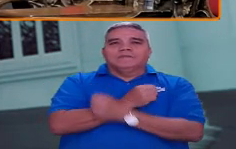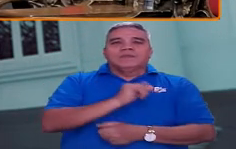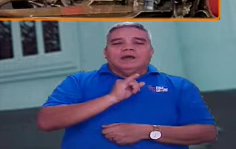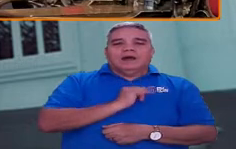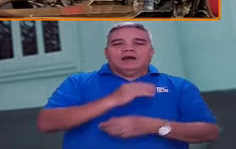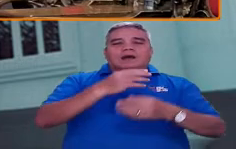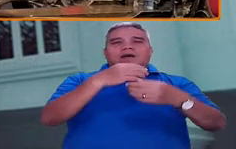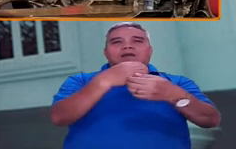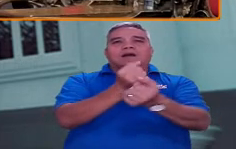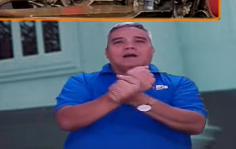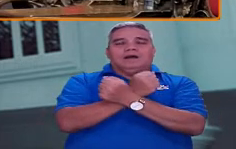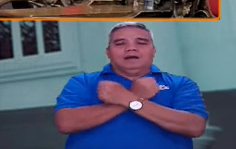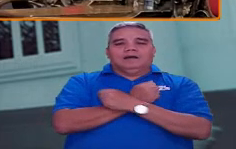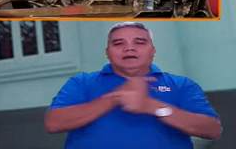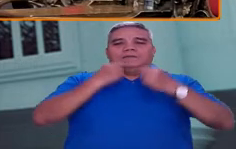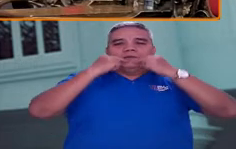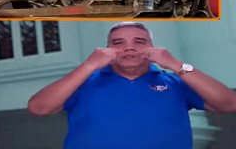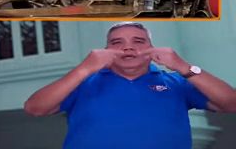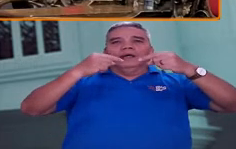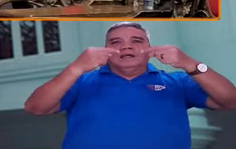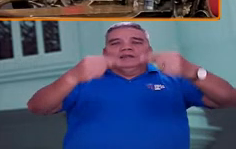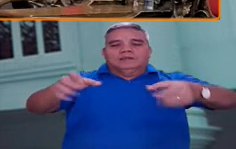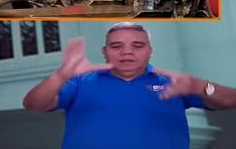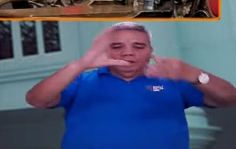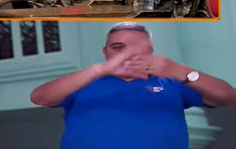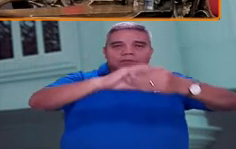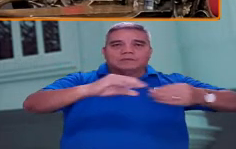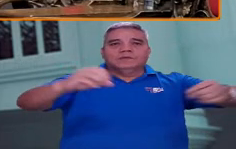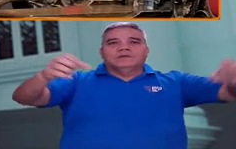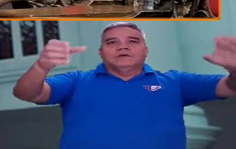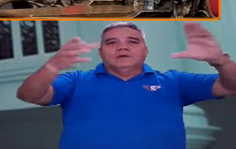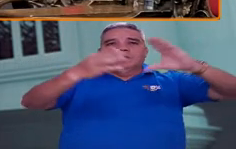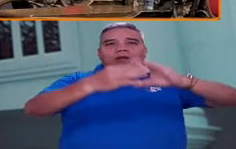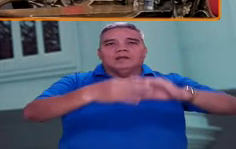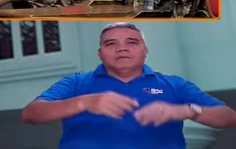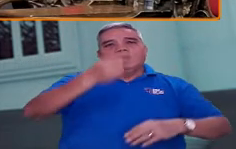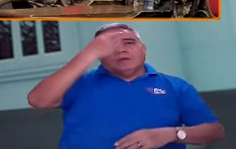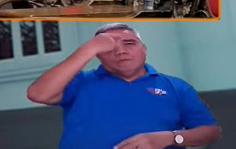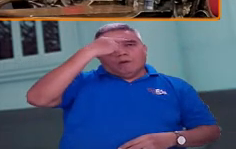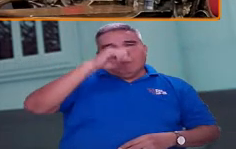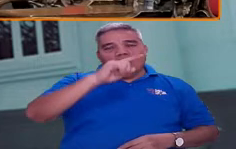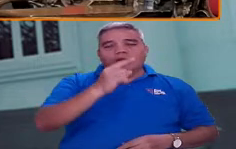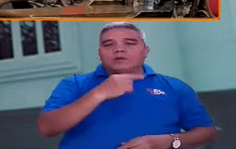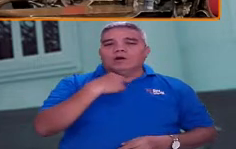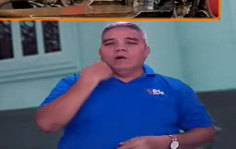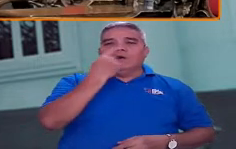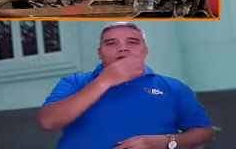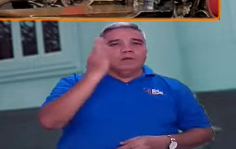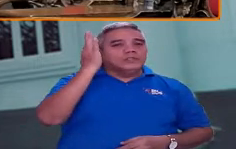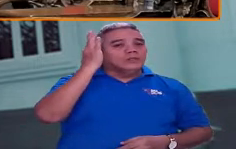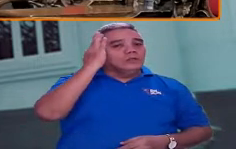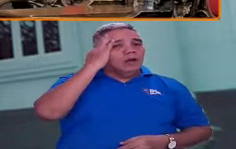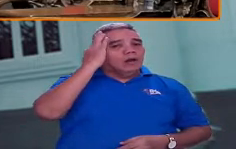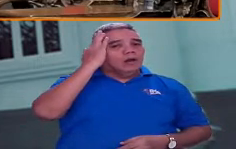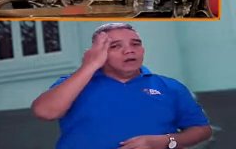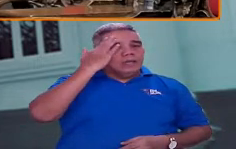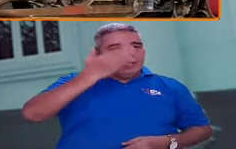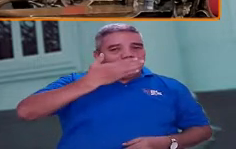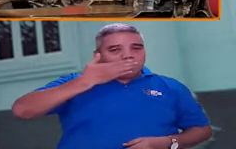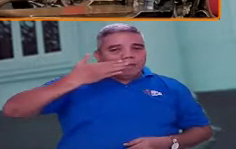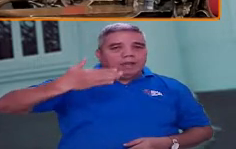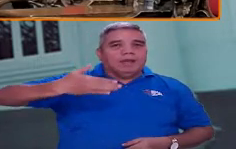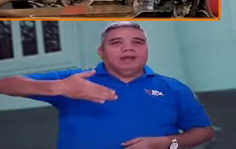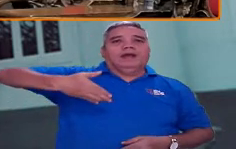now. I love to tell the story for those who